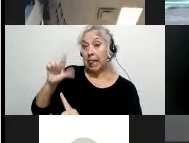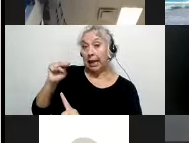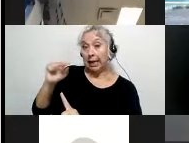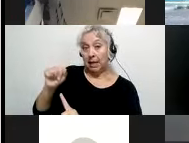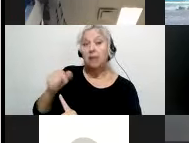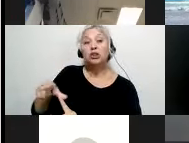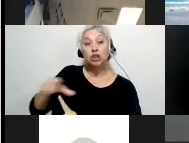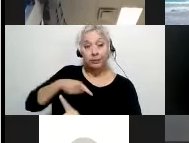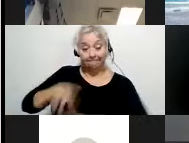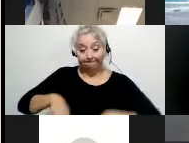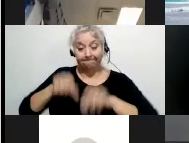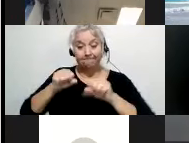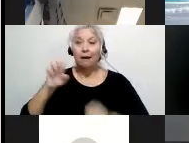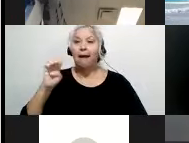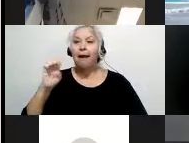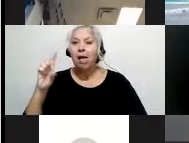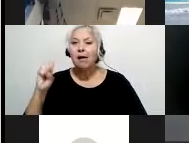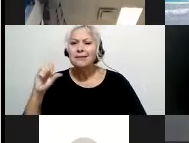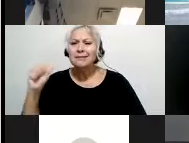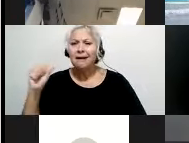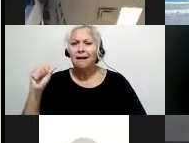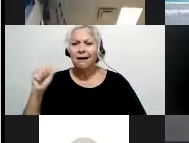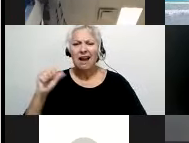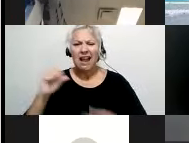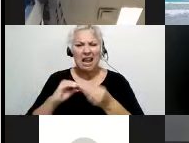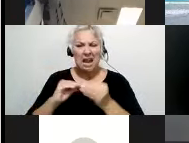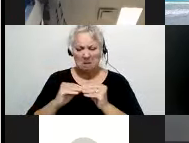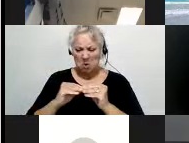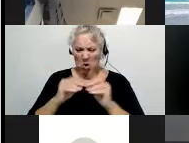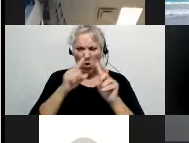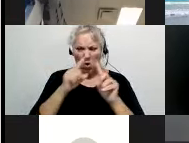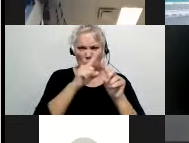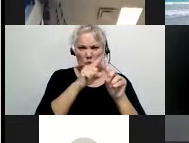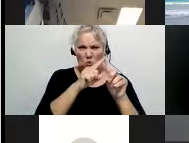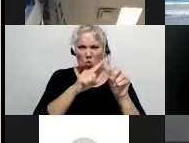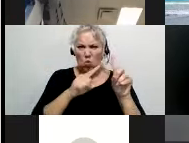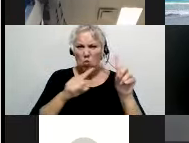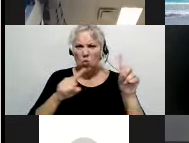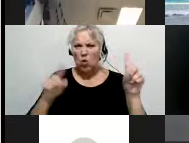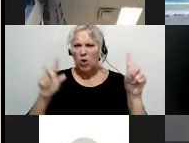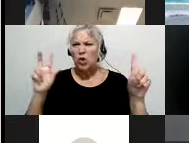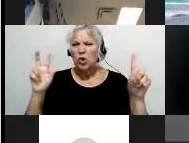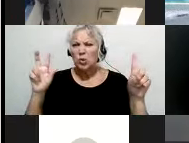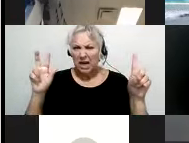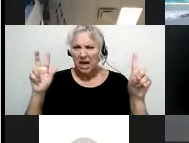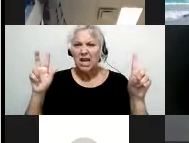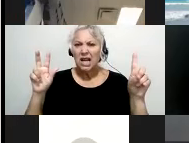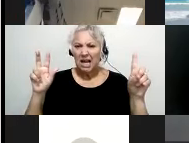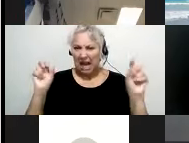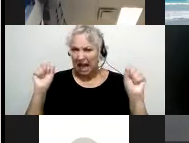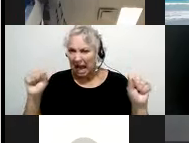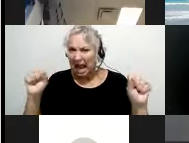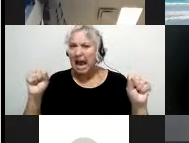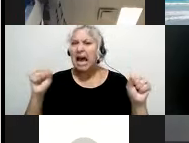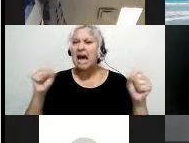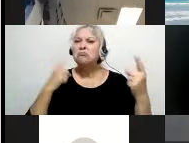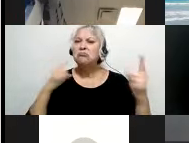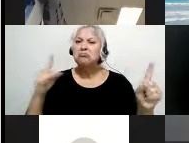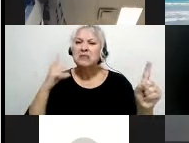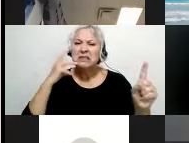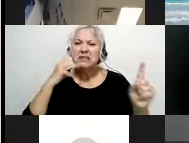assessment, and if you see that it's like numbered 1 through, I think it's through 3, if they can do the skill or not. And it's